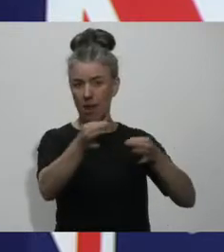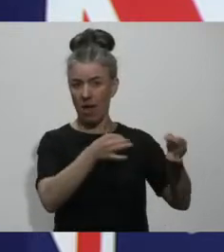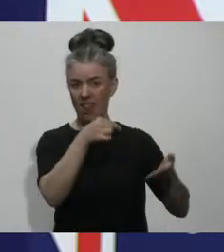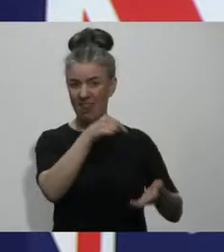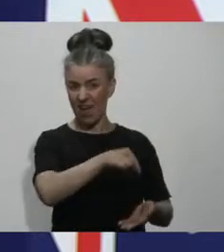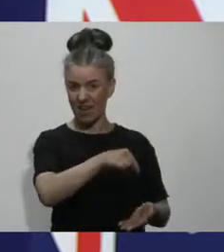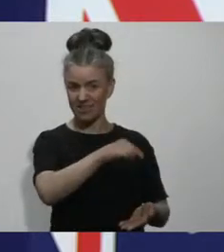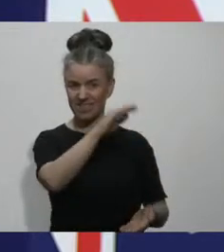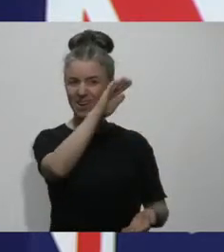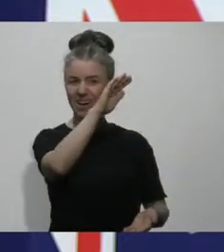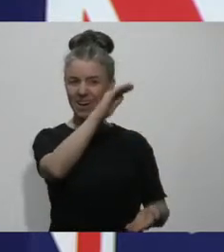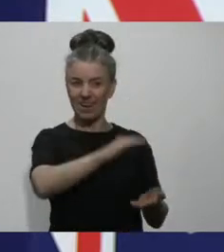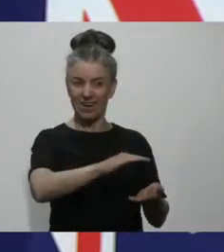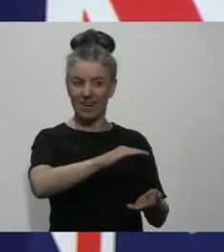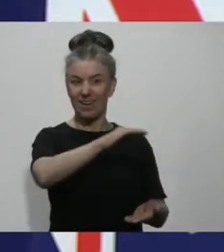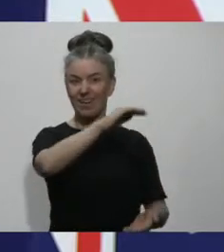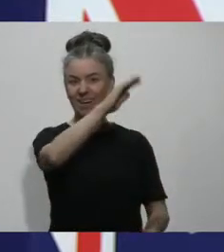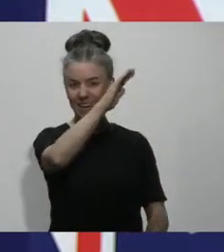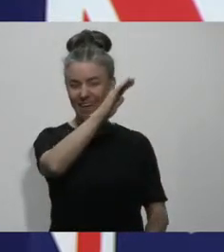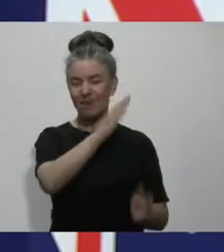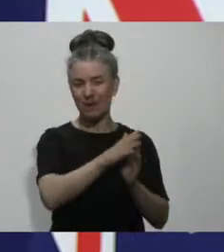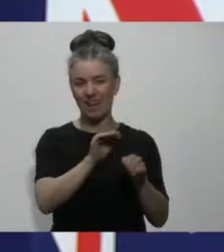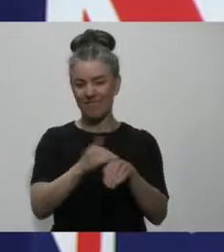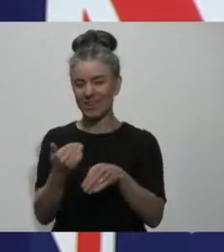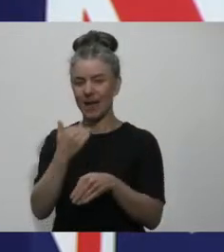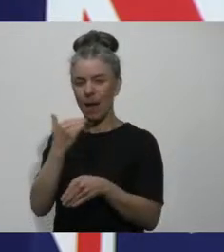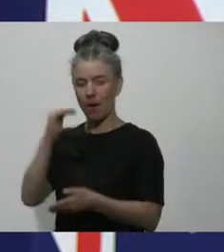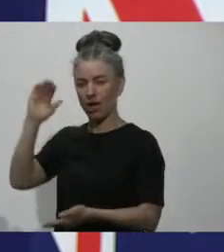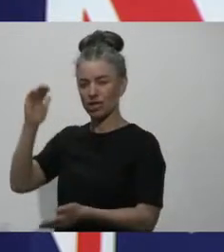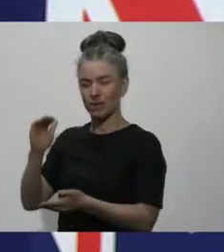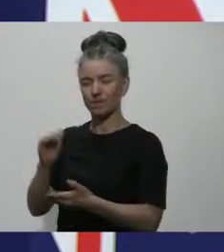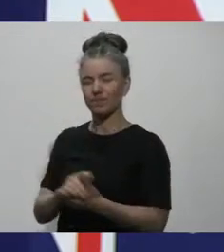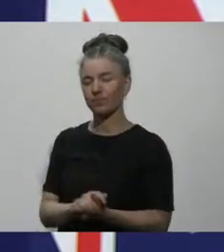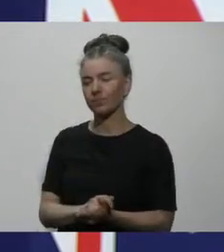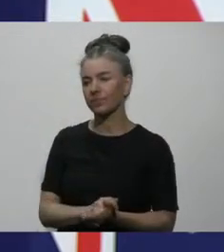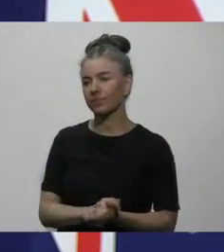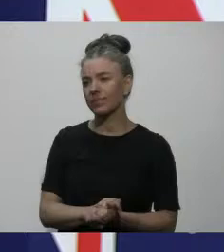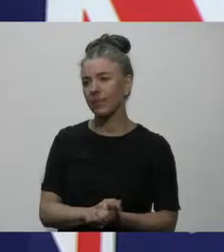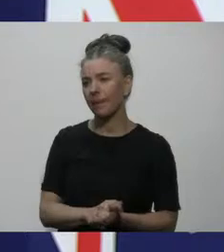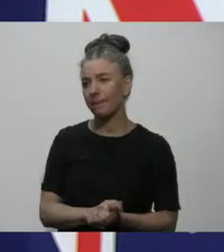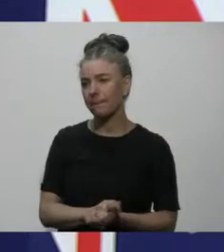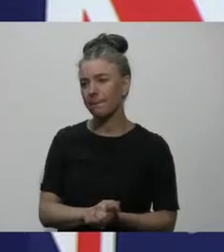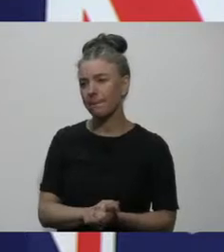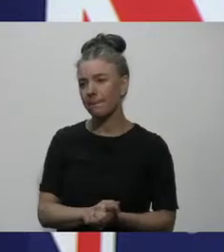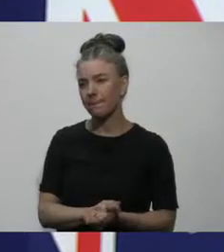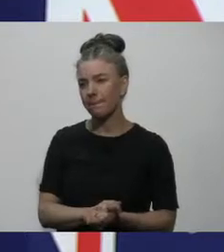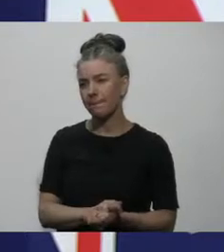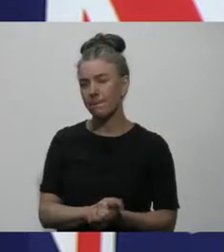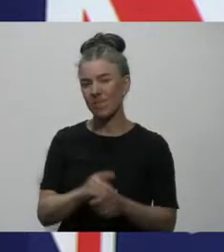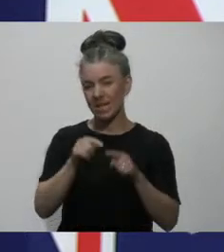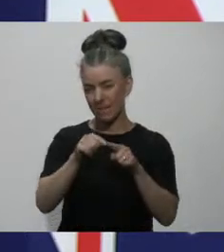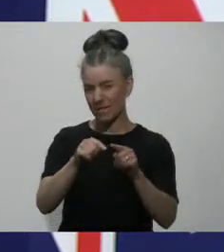total cost. The early estimates, depending on the question that Jenna just asked, is that this